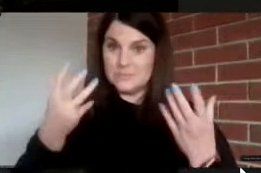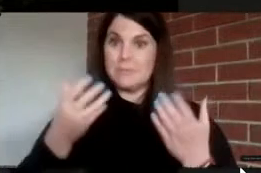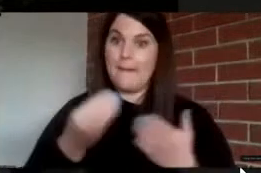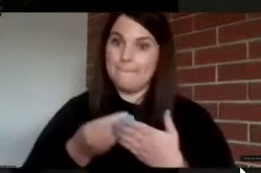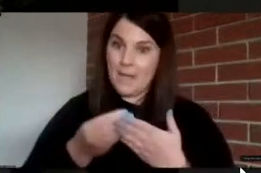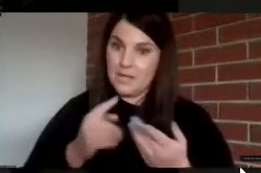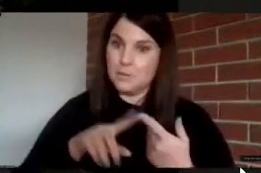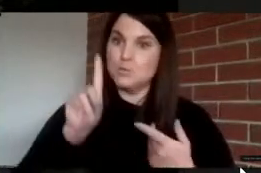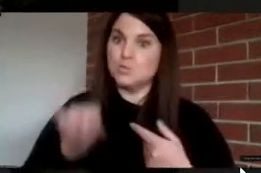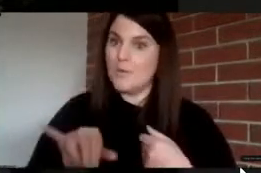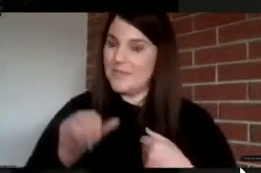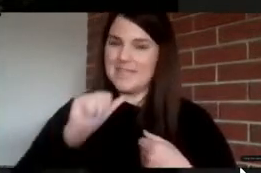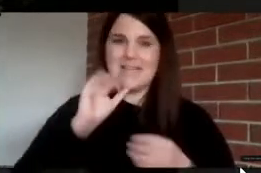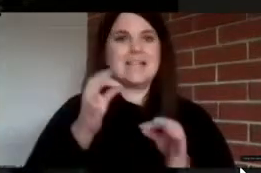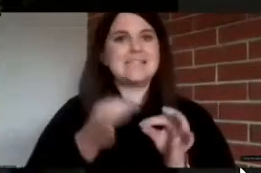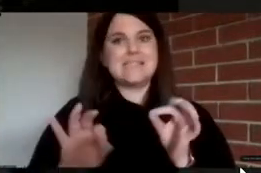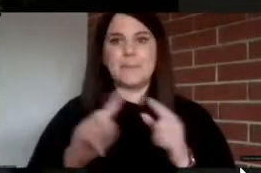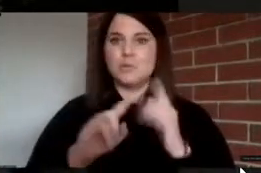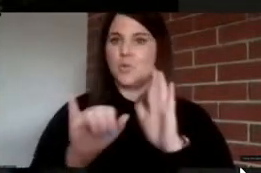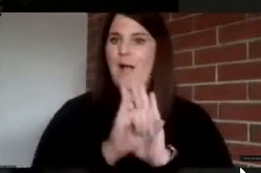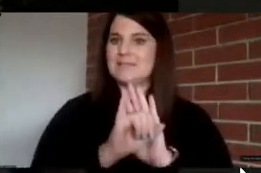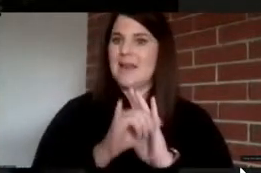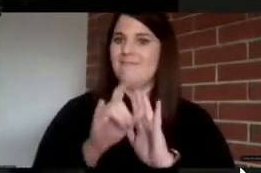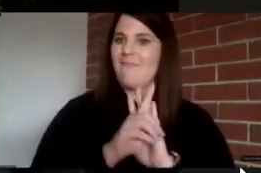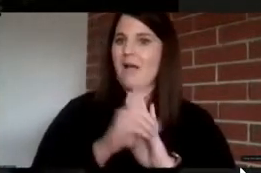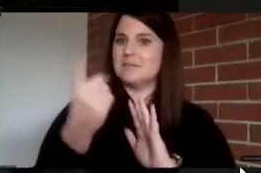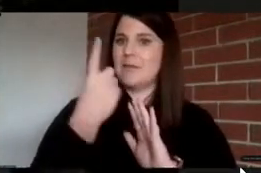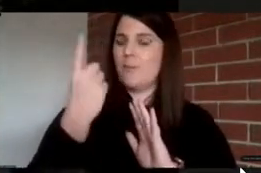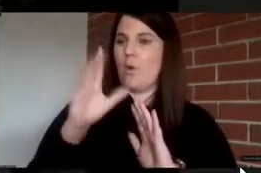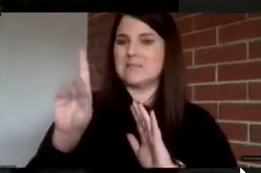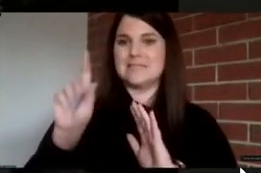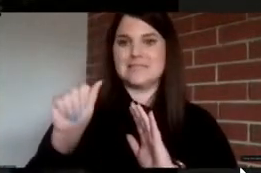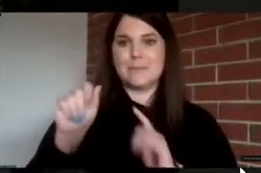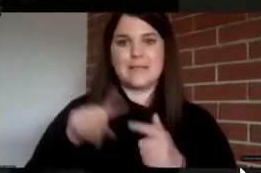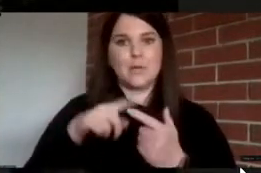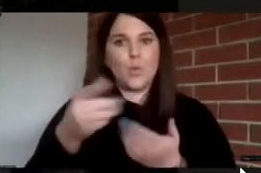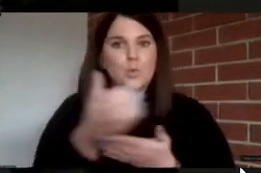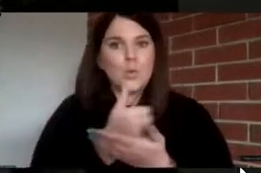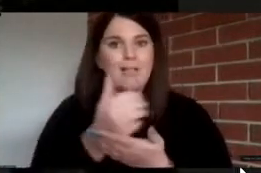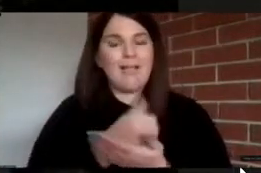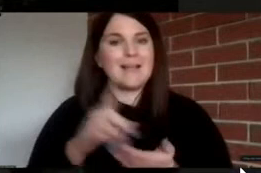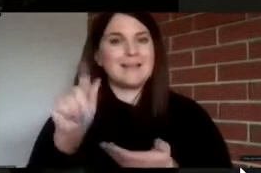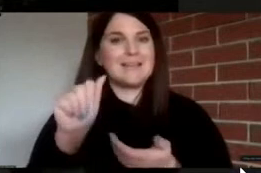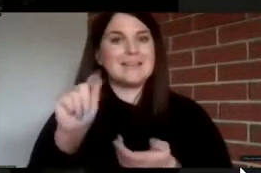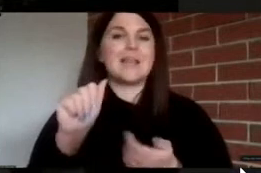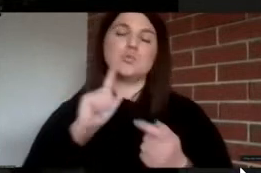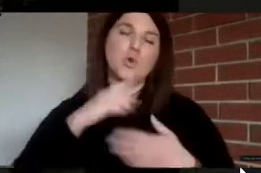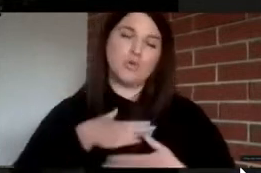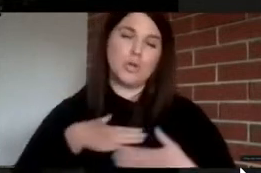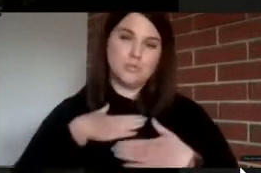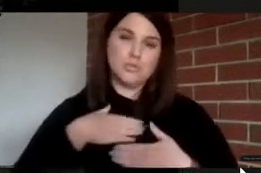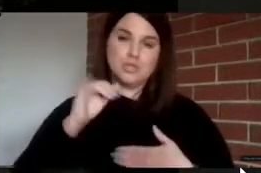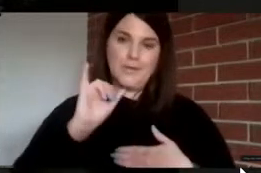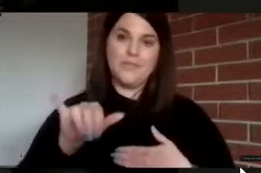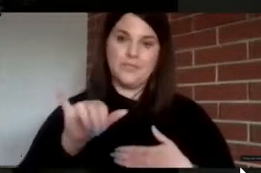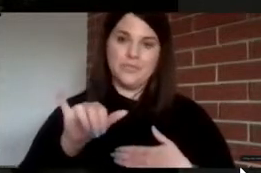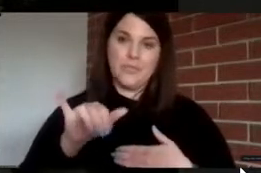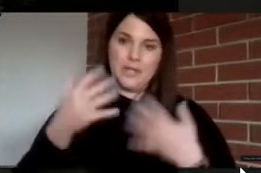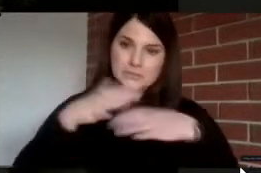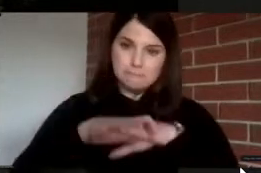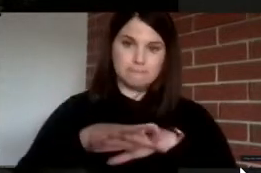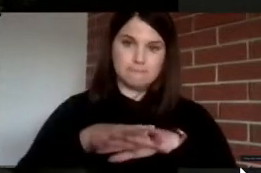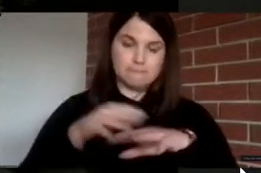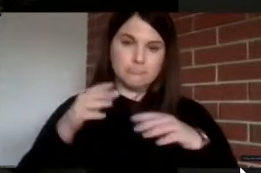It's not simple to identify somebody's disability status when you're collecting data. So I just appreciate that that's been integrated throughout